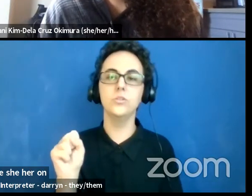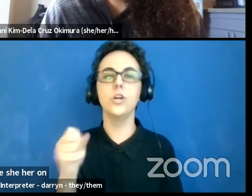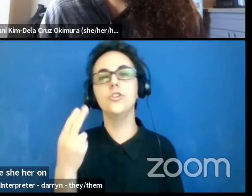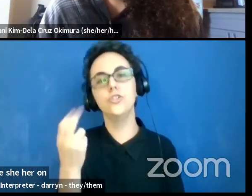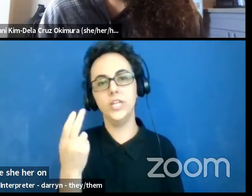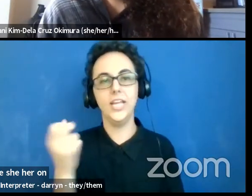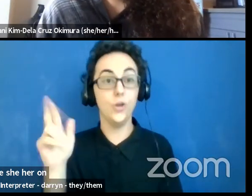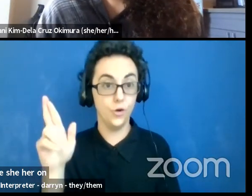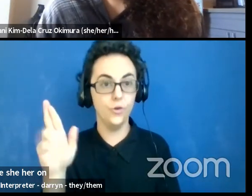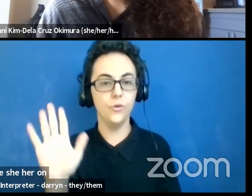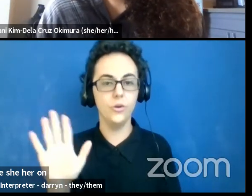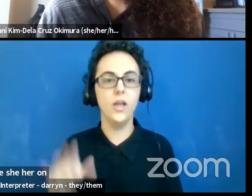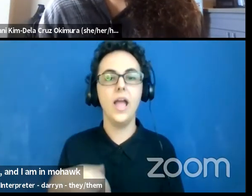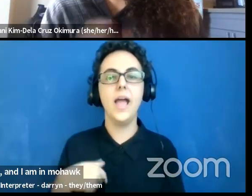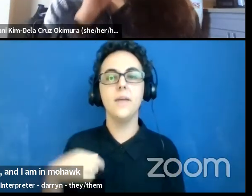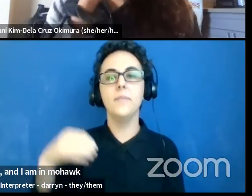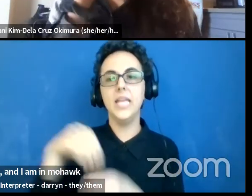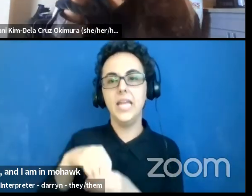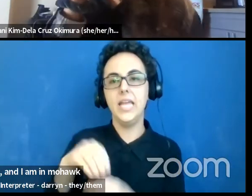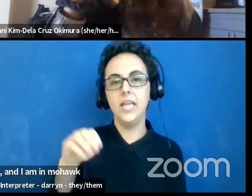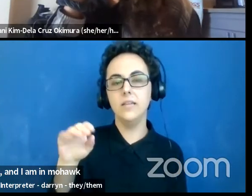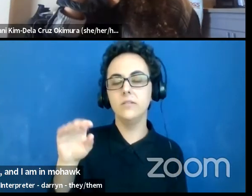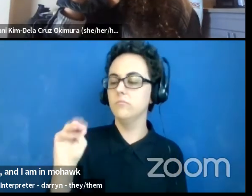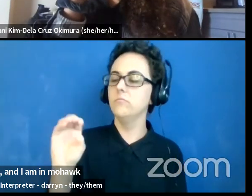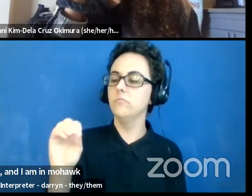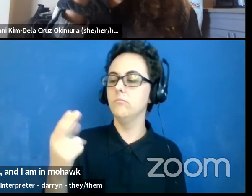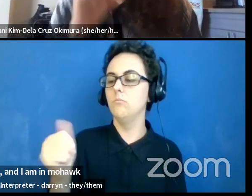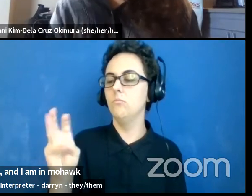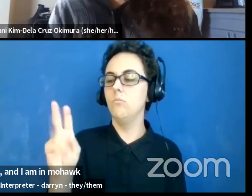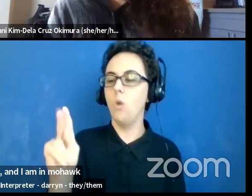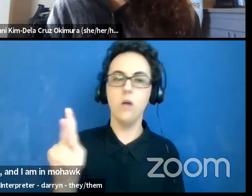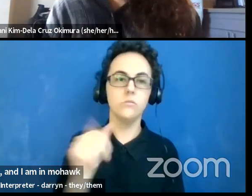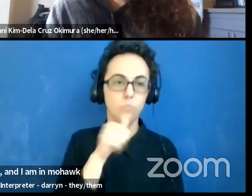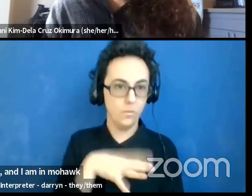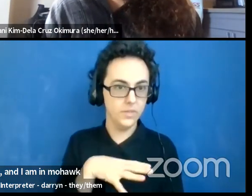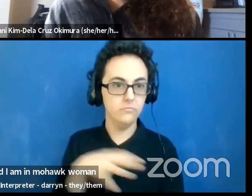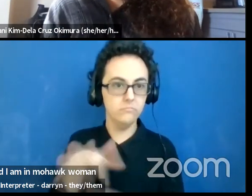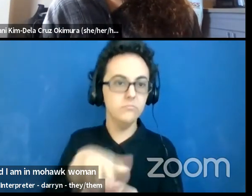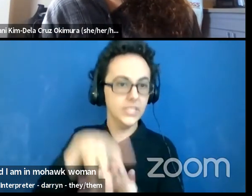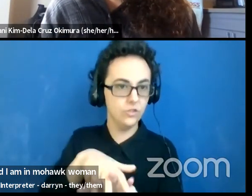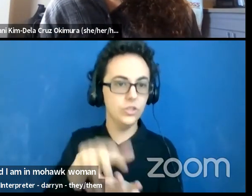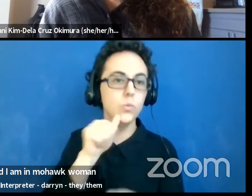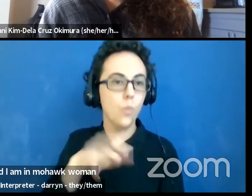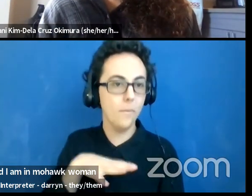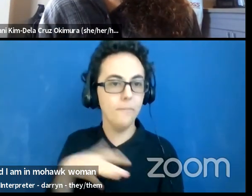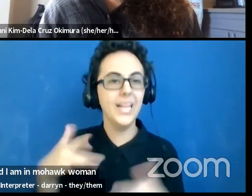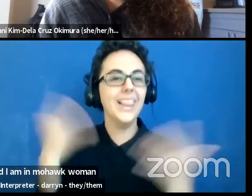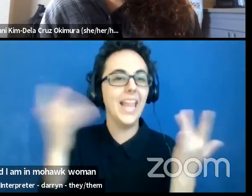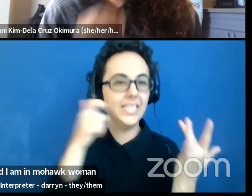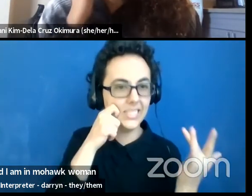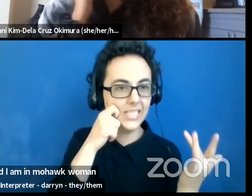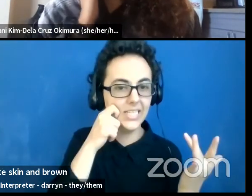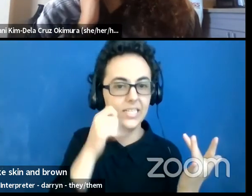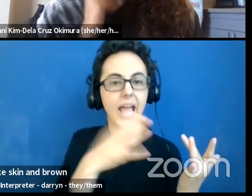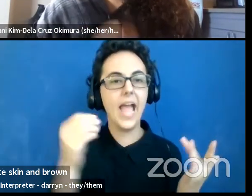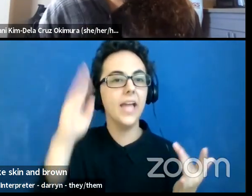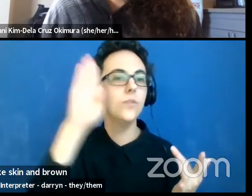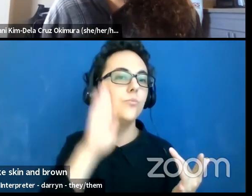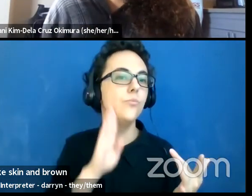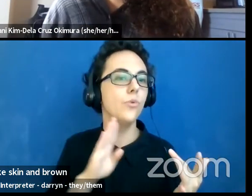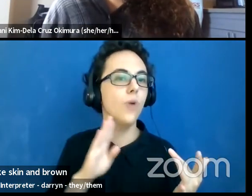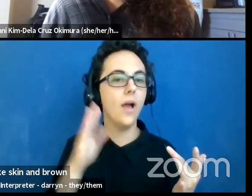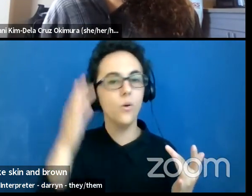am in Mohawk woman, indigenous woman with light skin and brown hair that goes